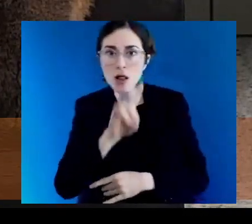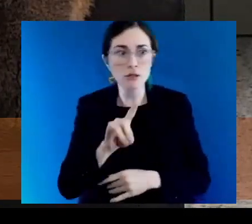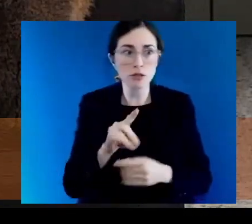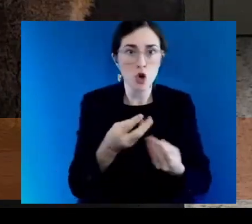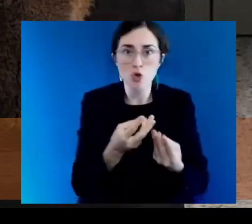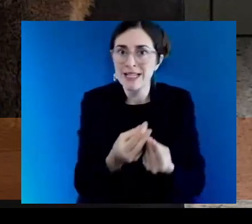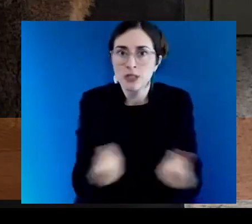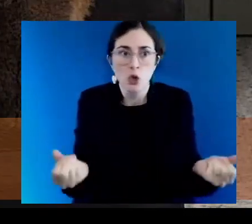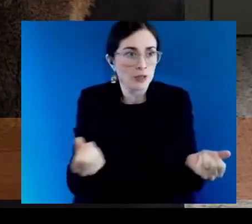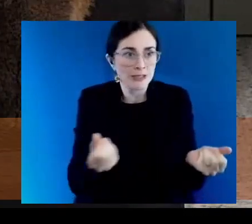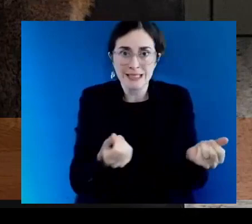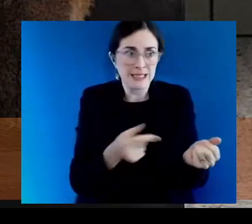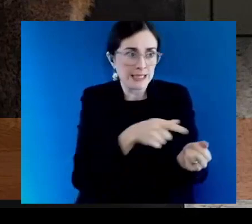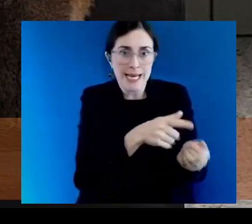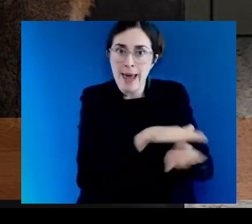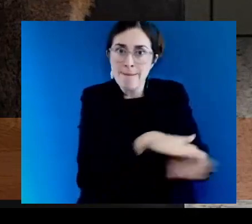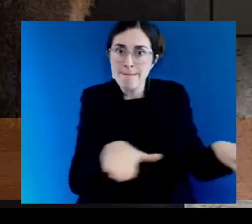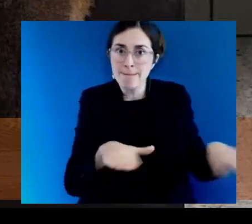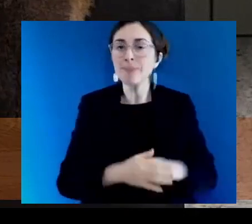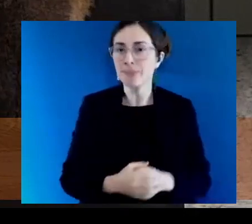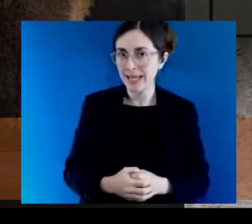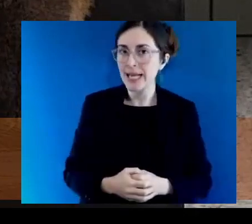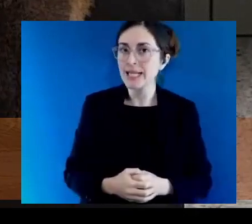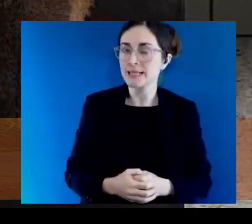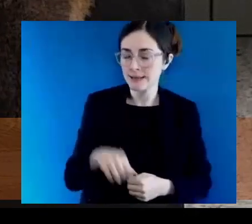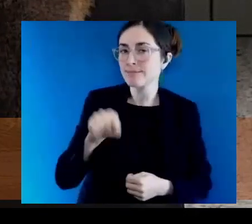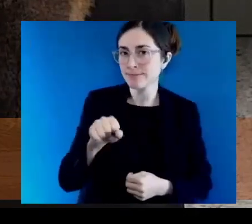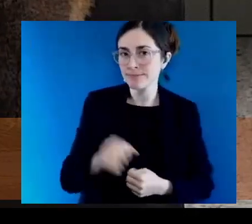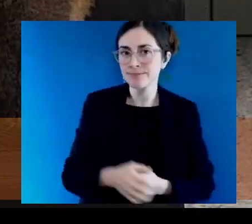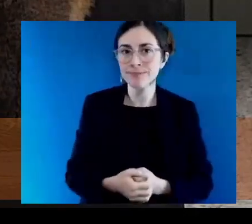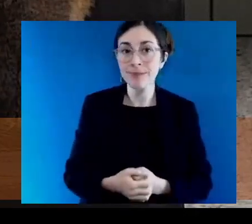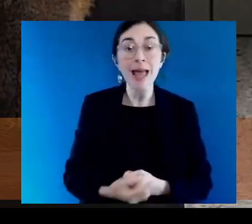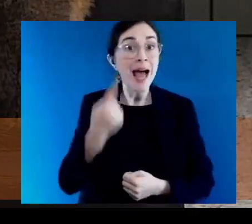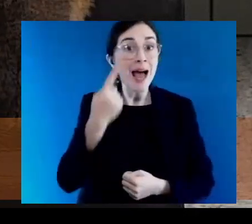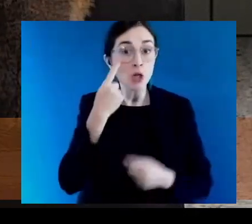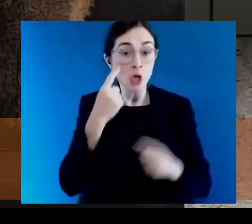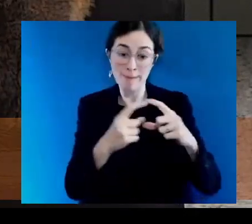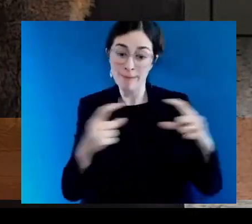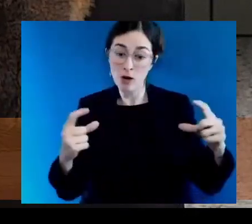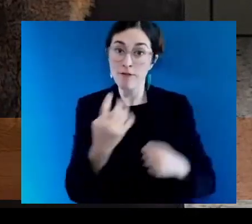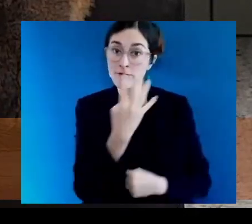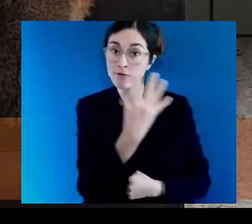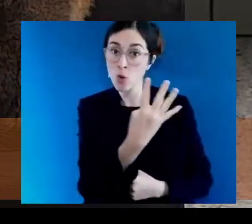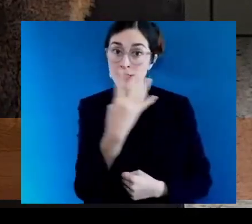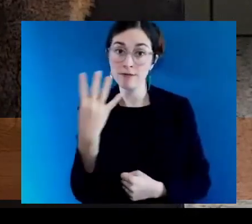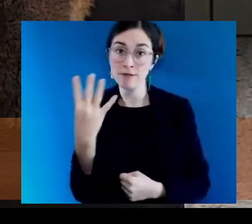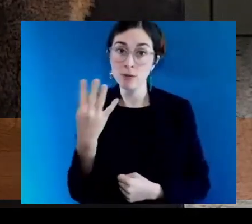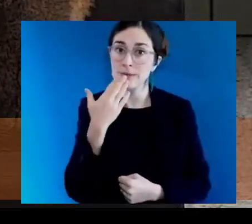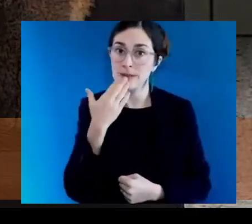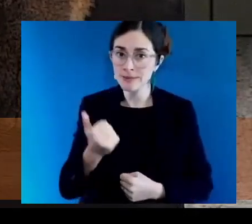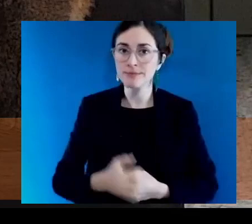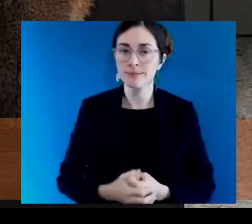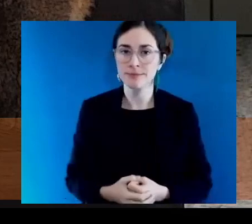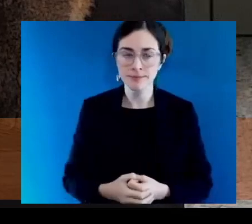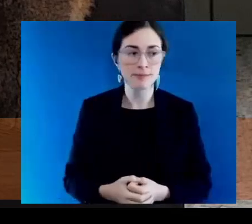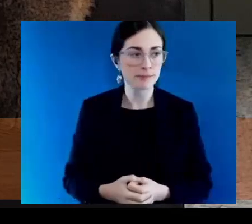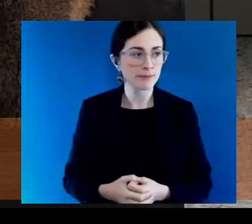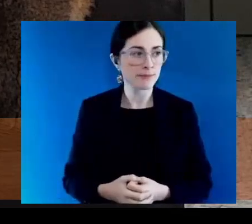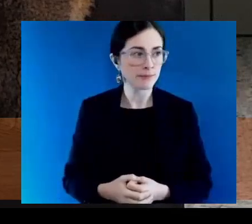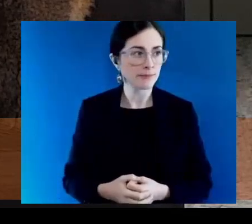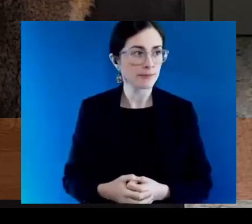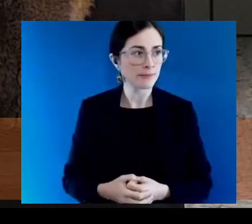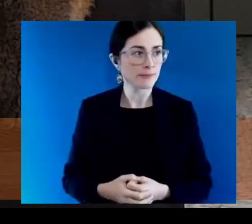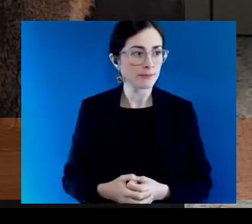paragraph 44. page